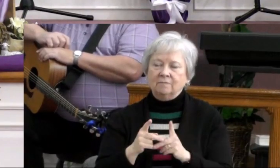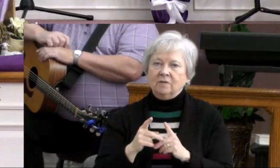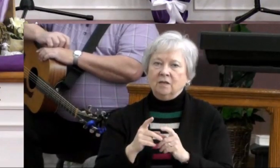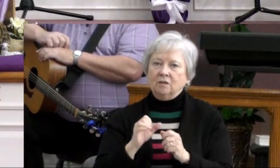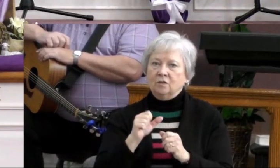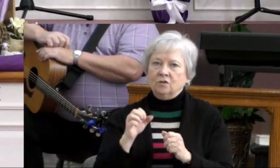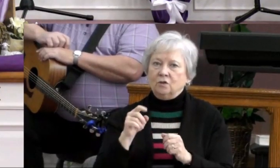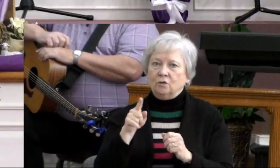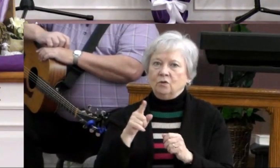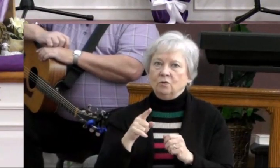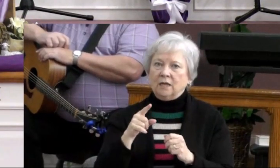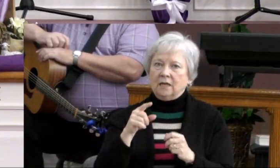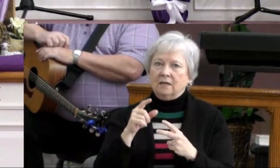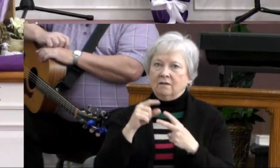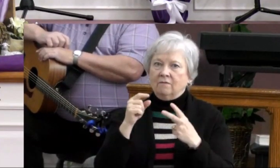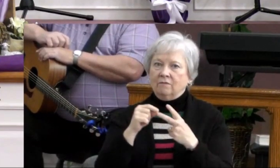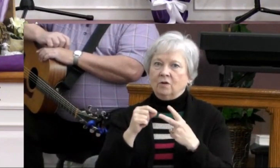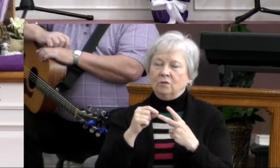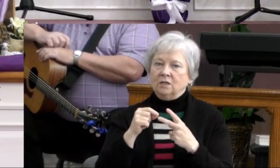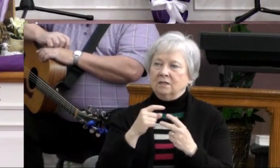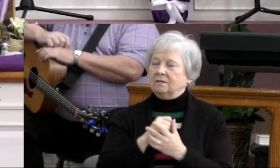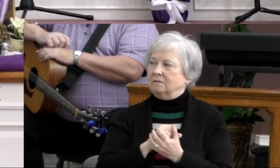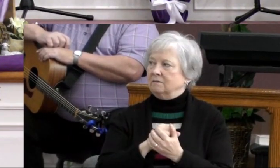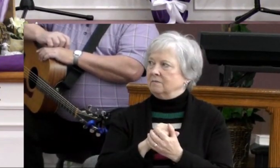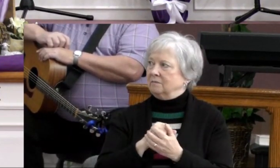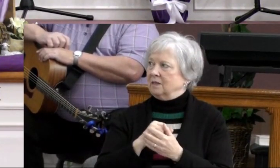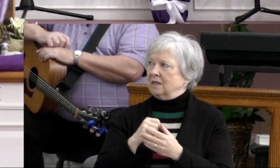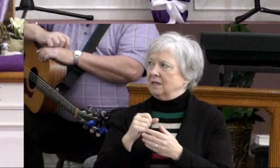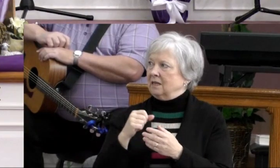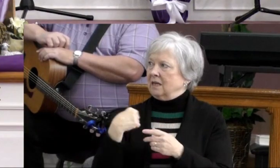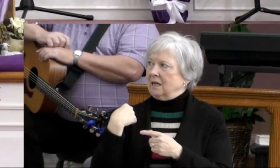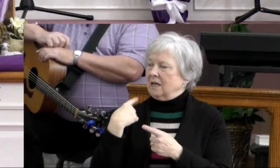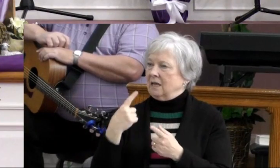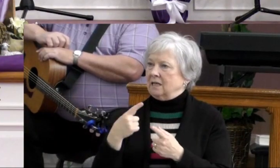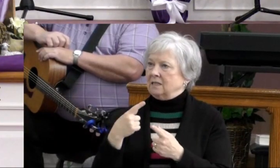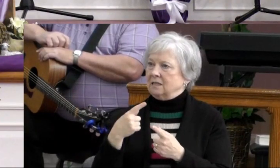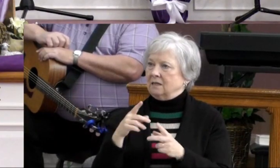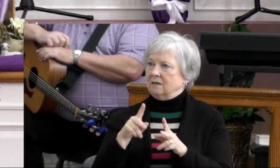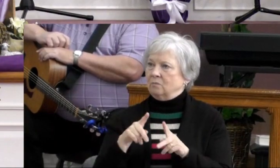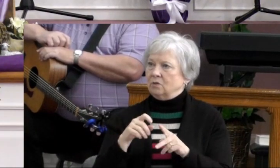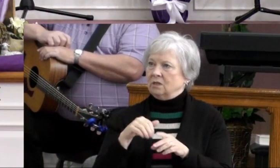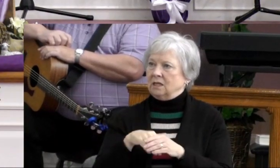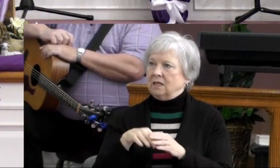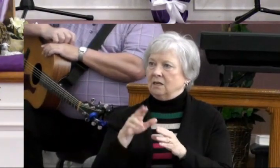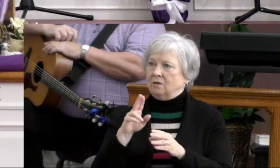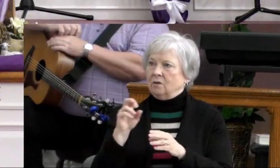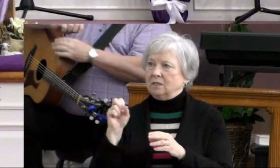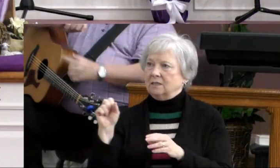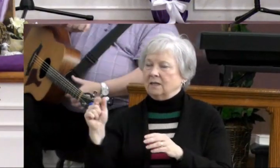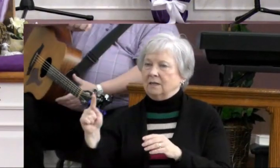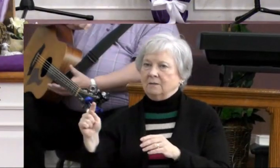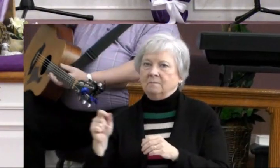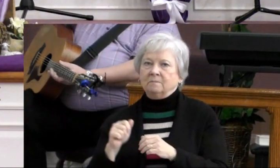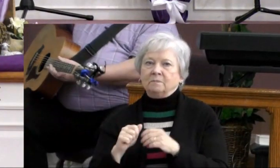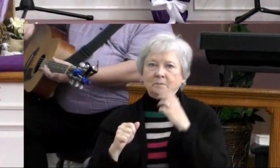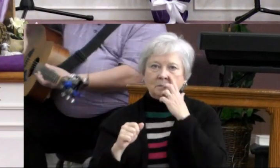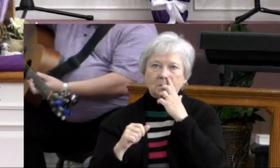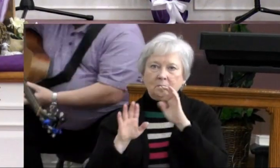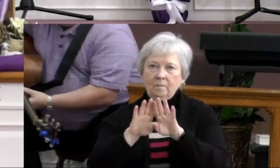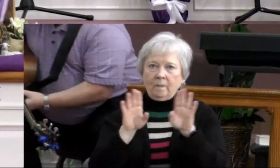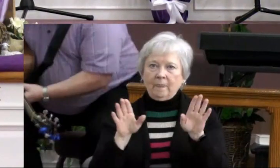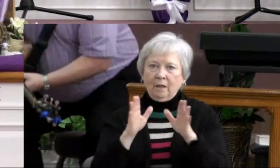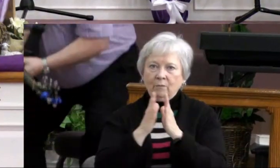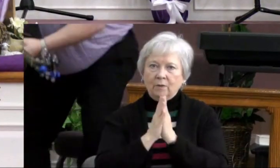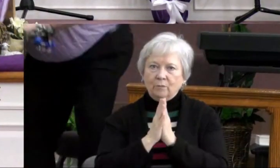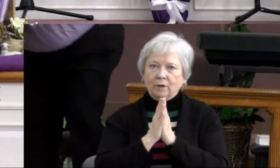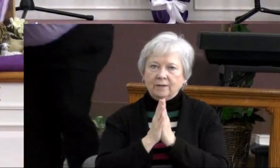of what you're supposed to be a part of as a citizen of the United States of America. All right? Let me open us in a word of prayer as we begin our worship